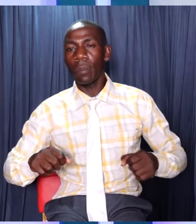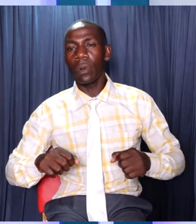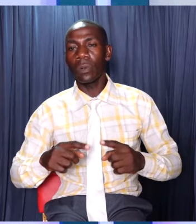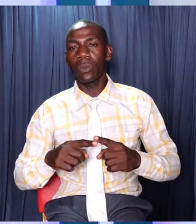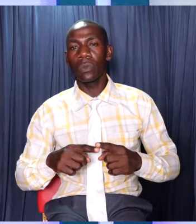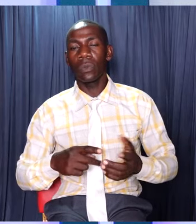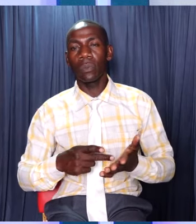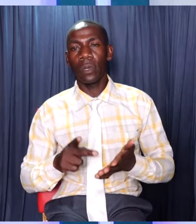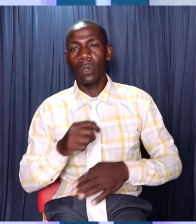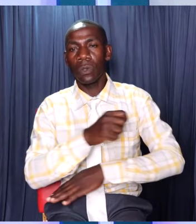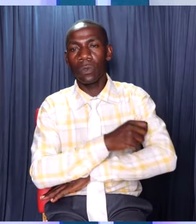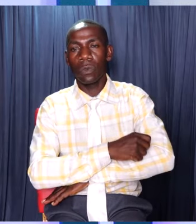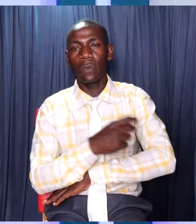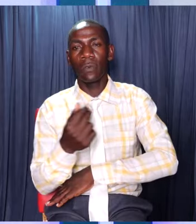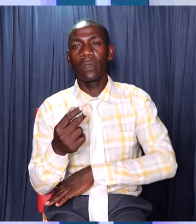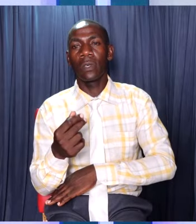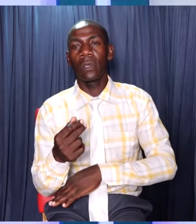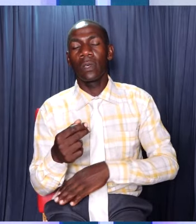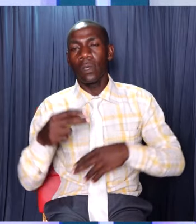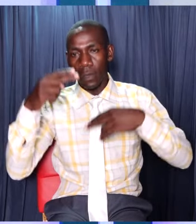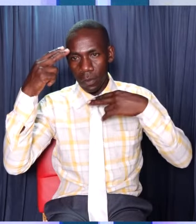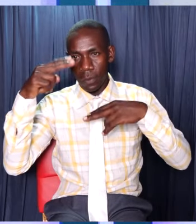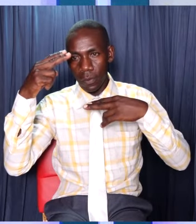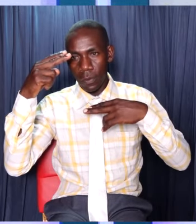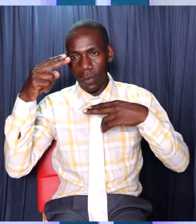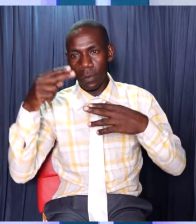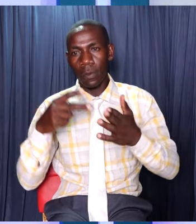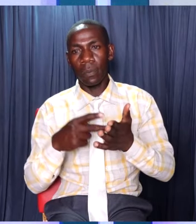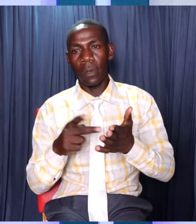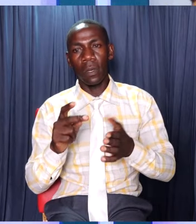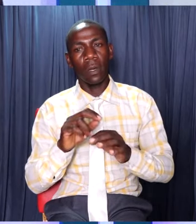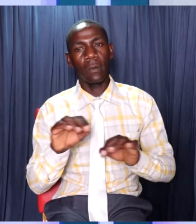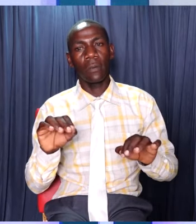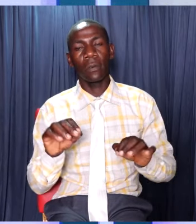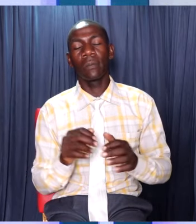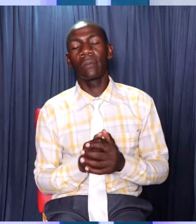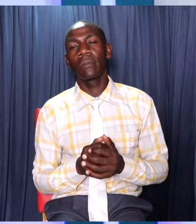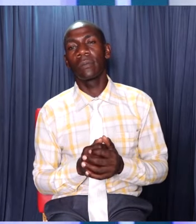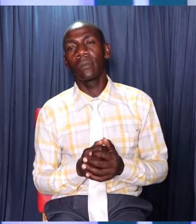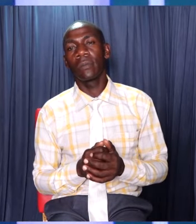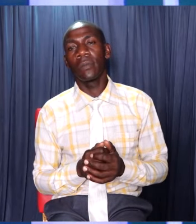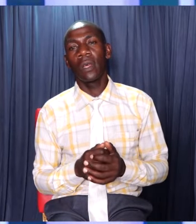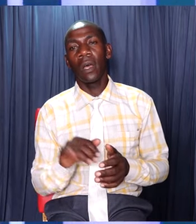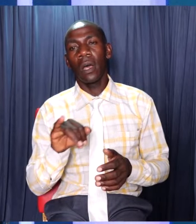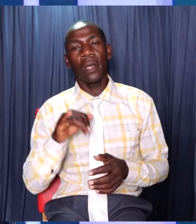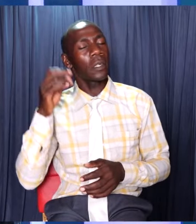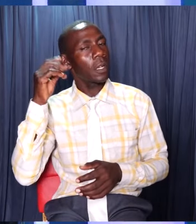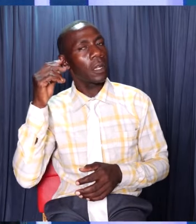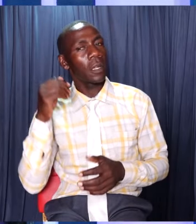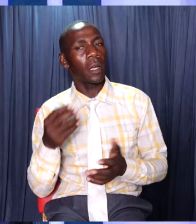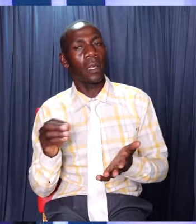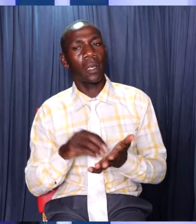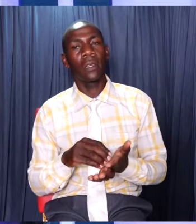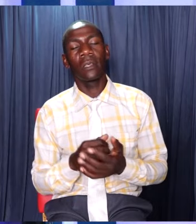school them. Natafuta secondary ya hivi hivi. I was seeking for just a low level secondary school. Kasikiliza. I